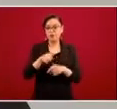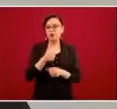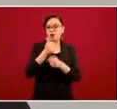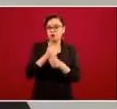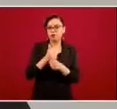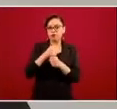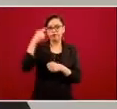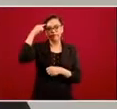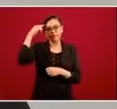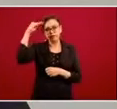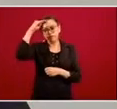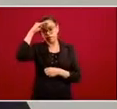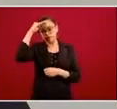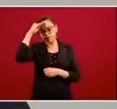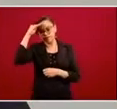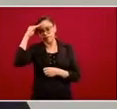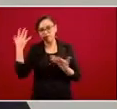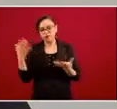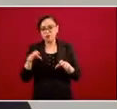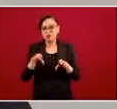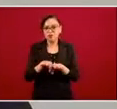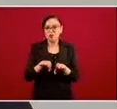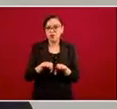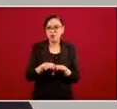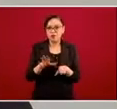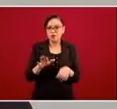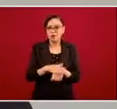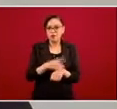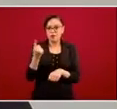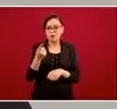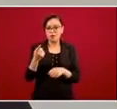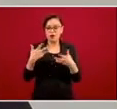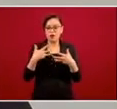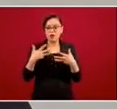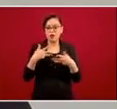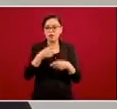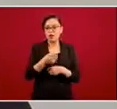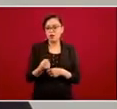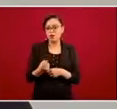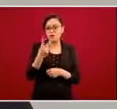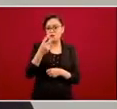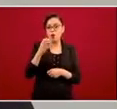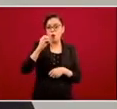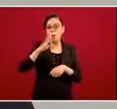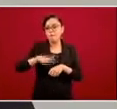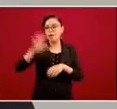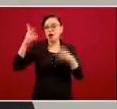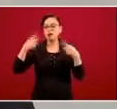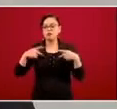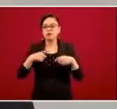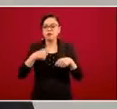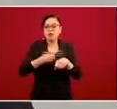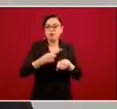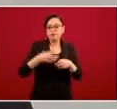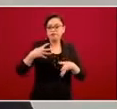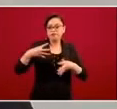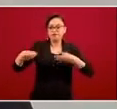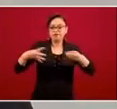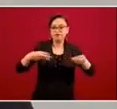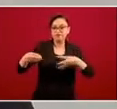burden or of the execution of an inevitable act, which is the